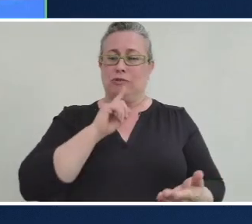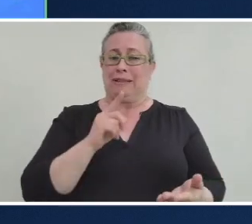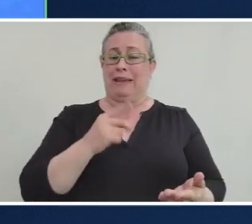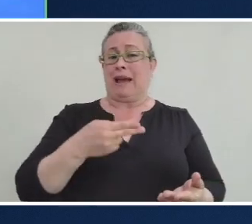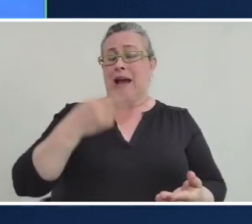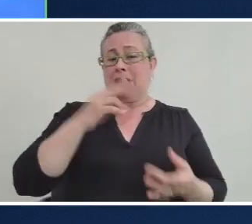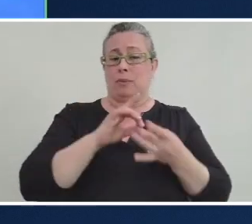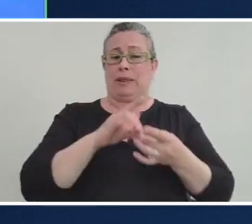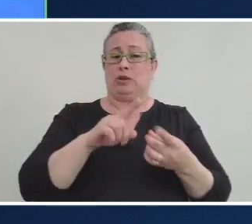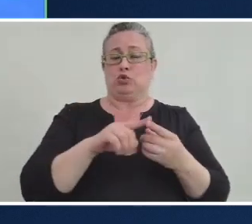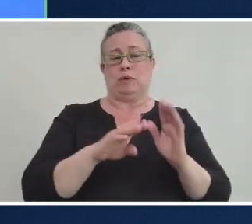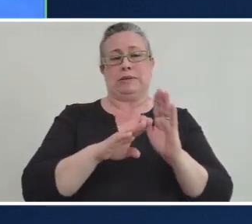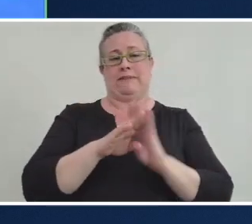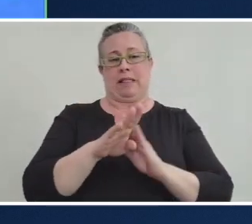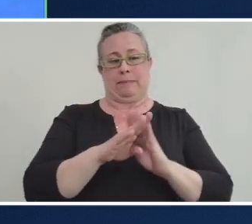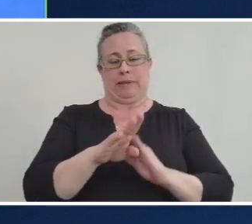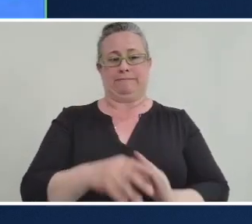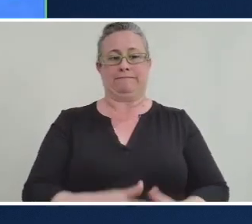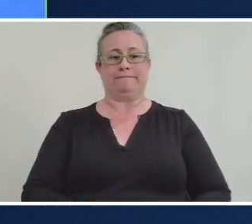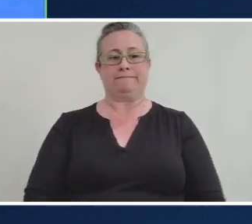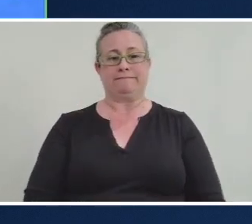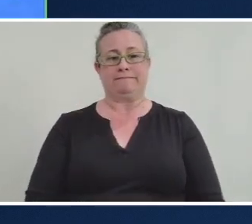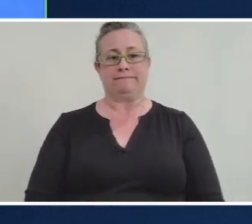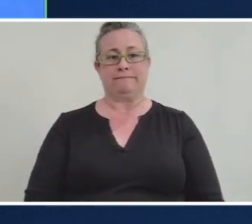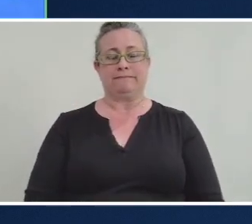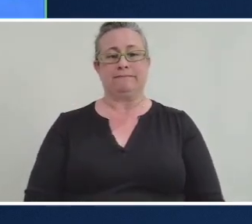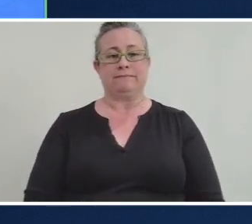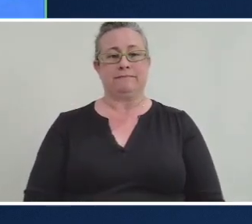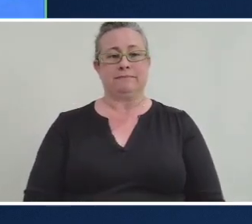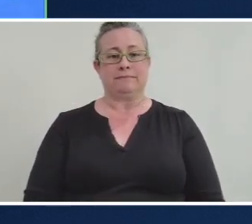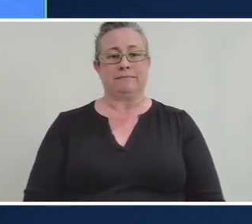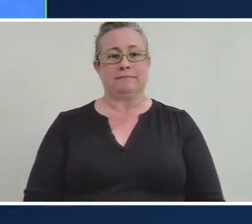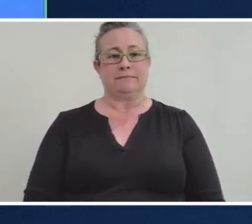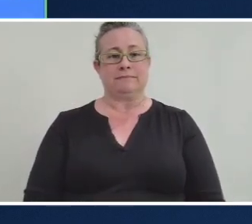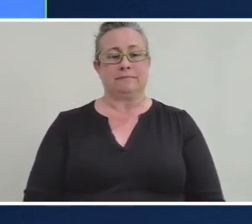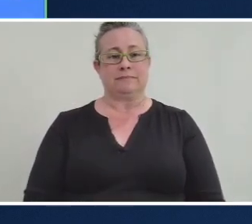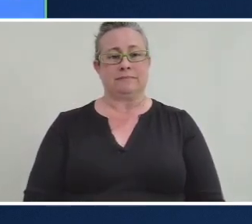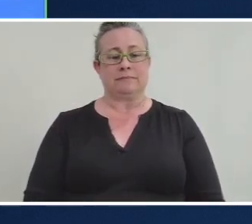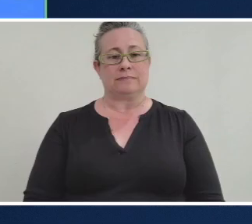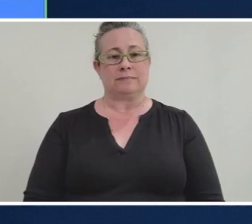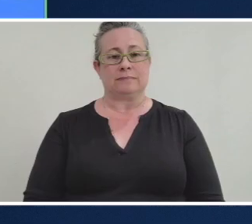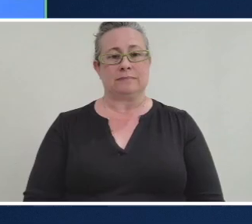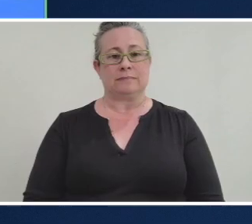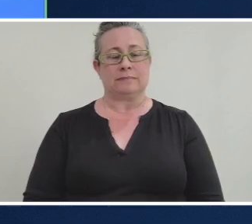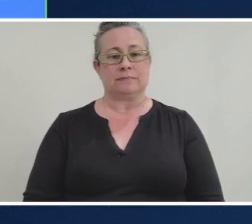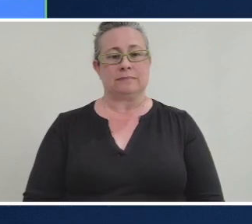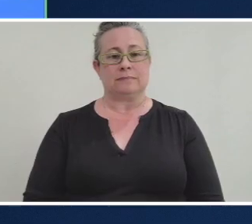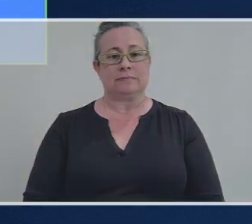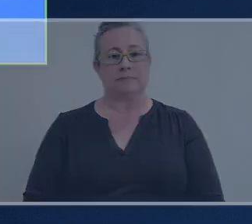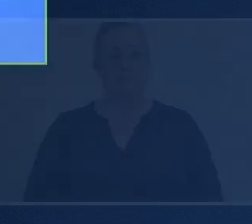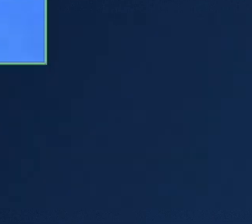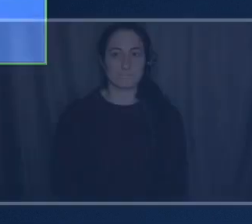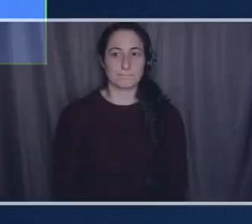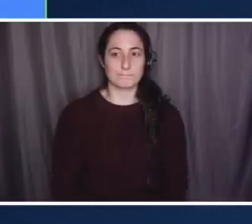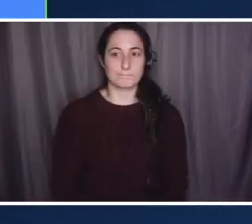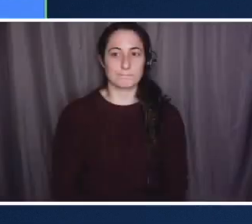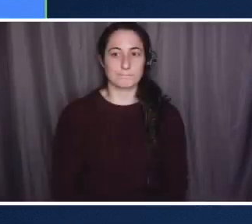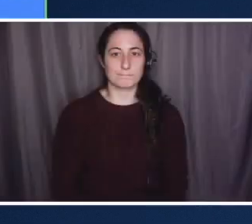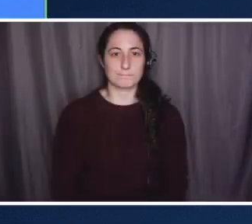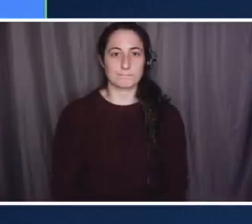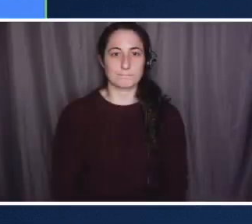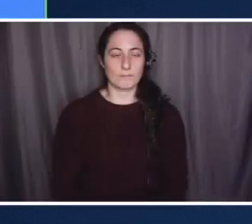development, because we know that a country's democratic trajectory can make a real difference in its